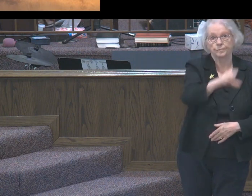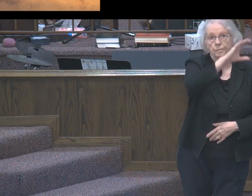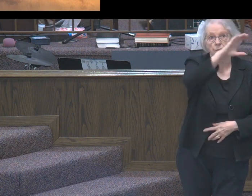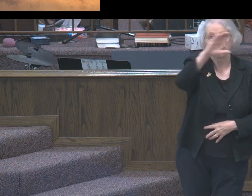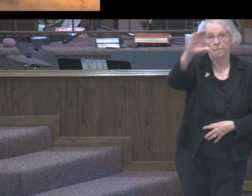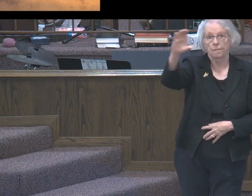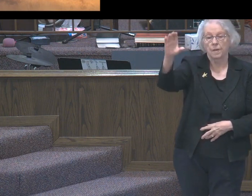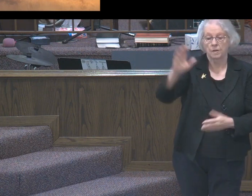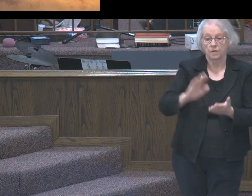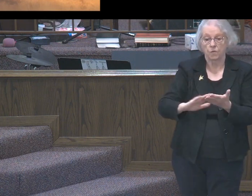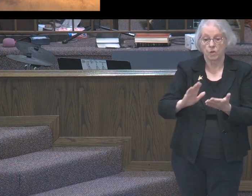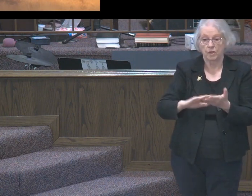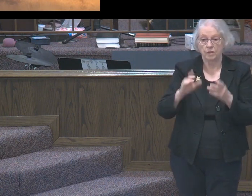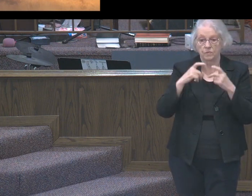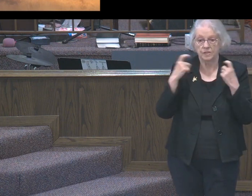sins."